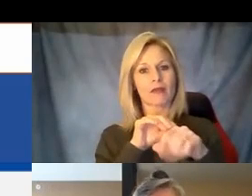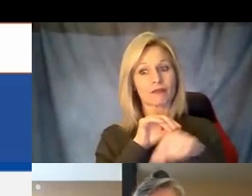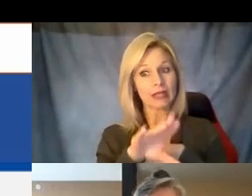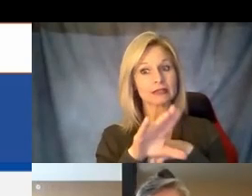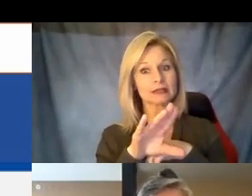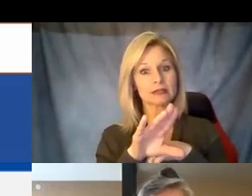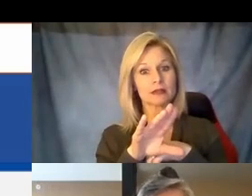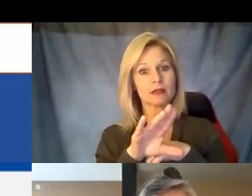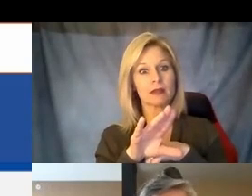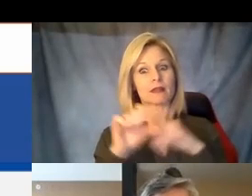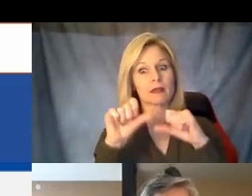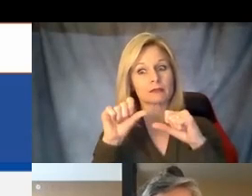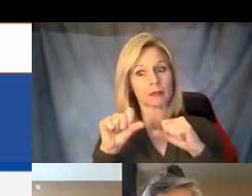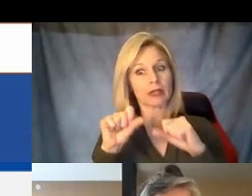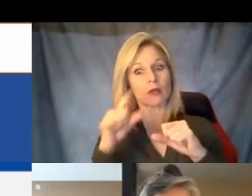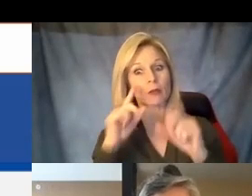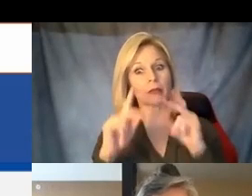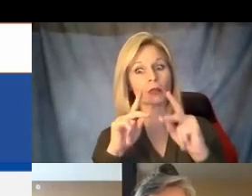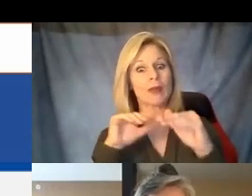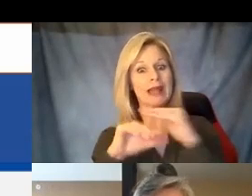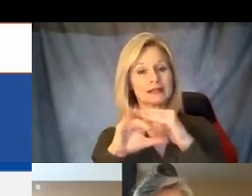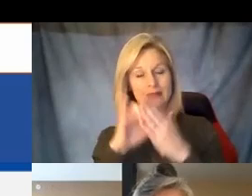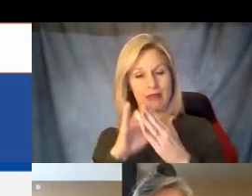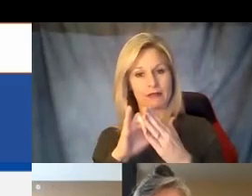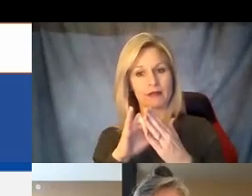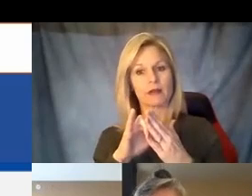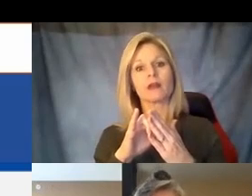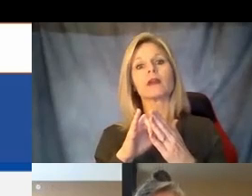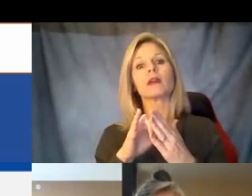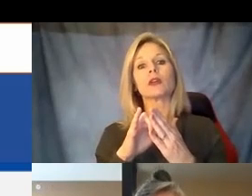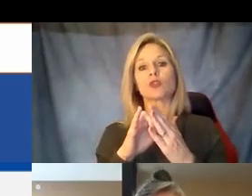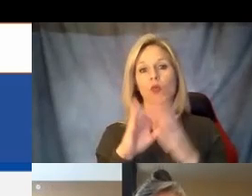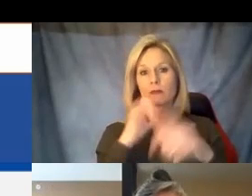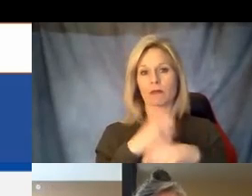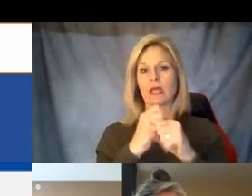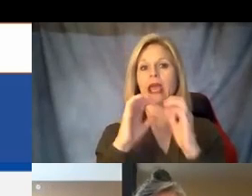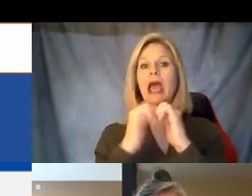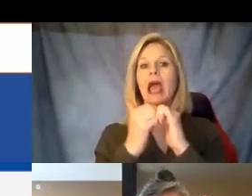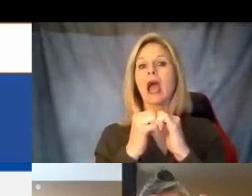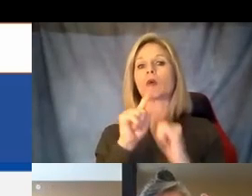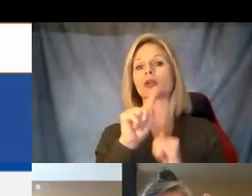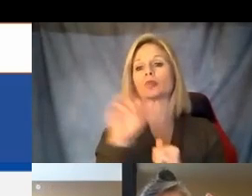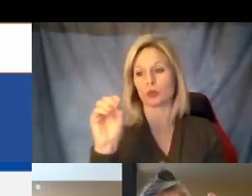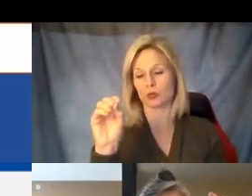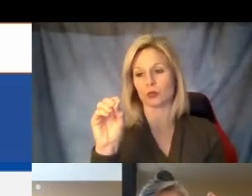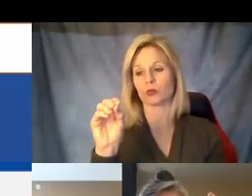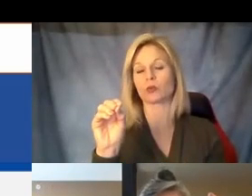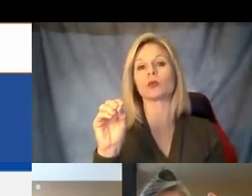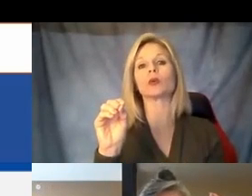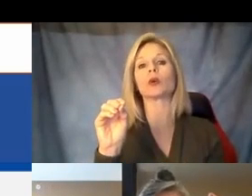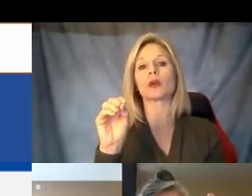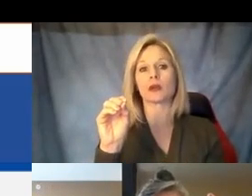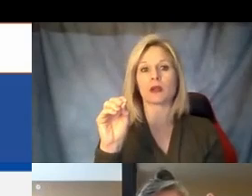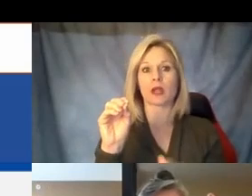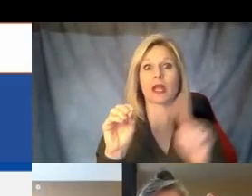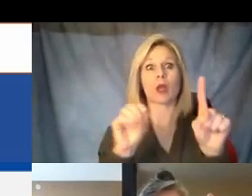So we make what we call how-to documents and film. And we highlight in very large ways with big, here's the push this,